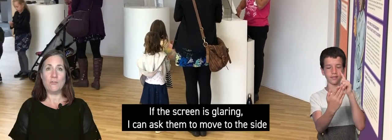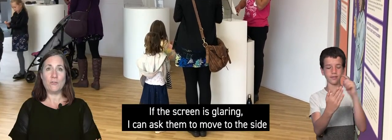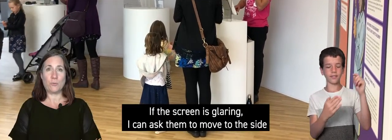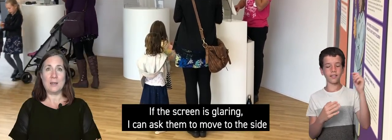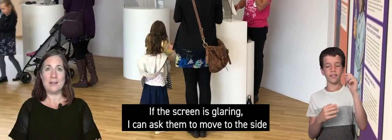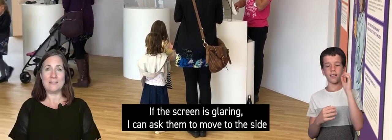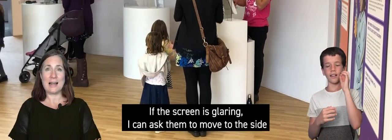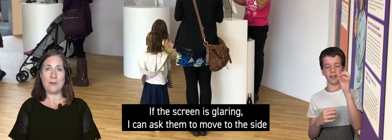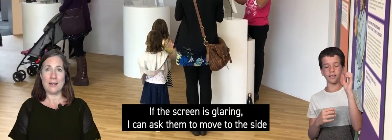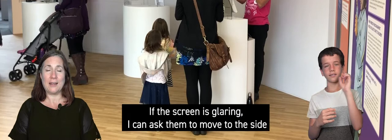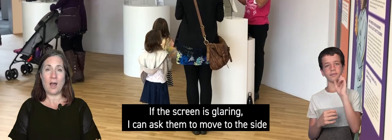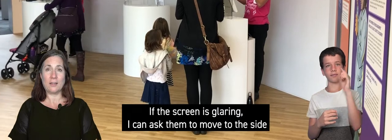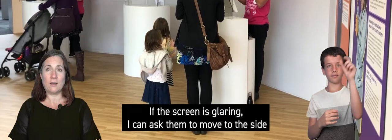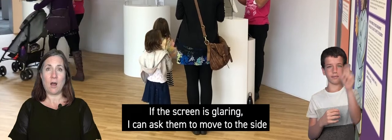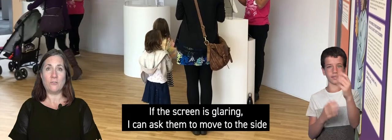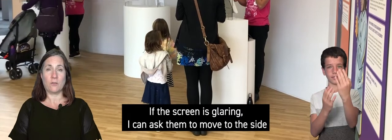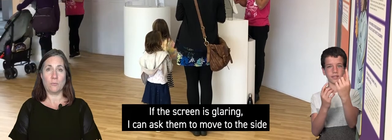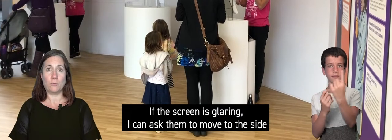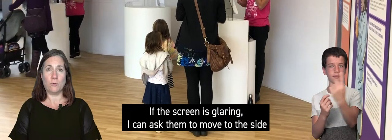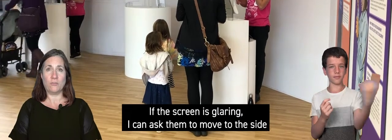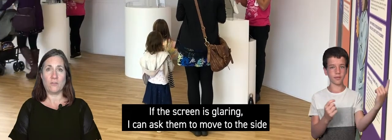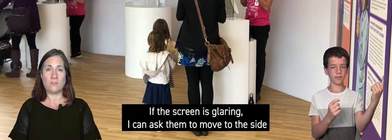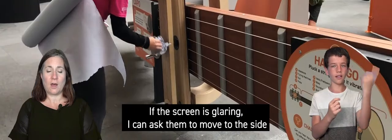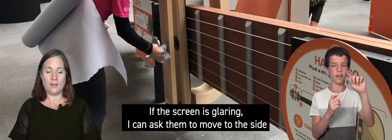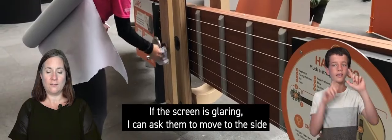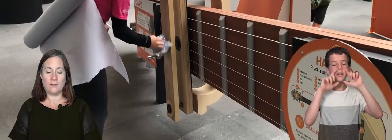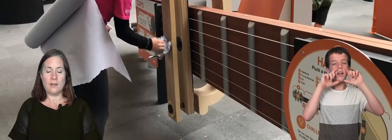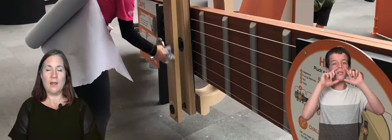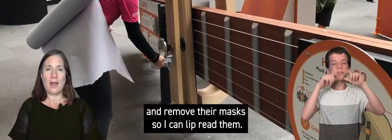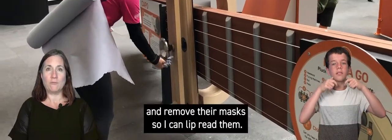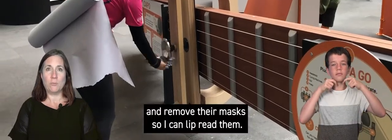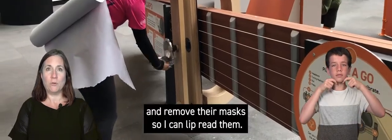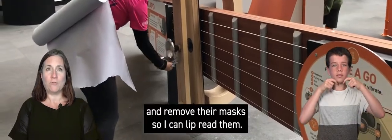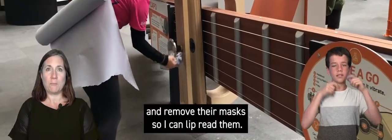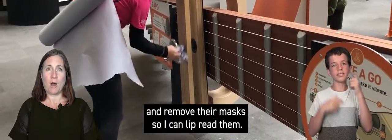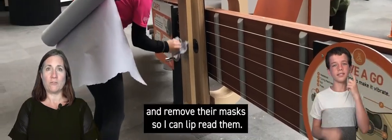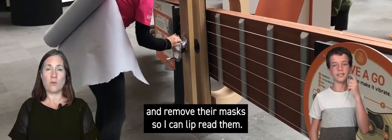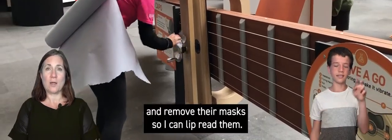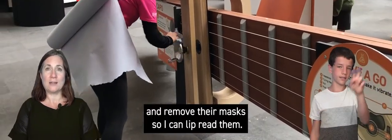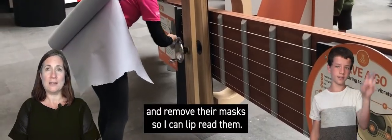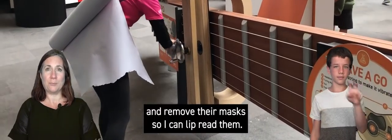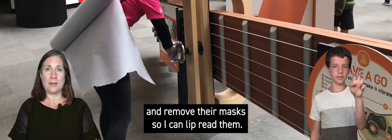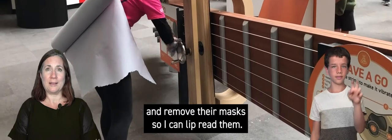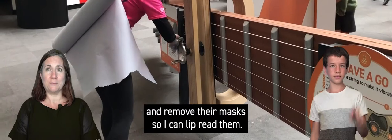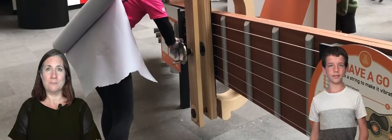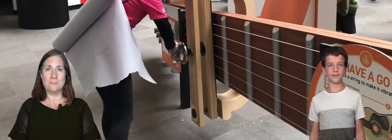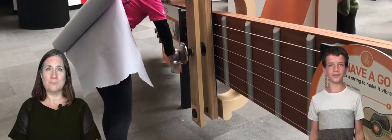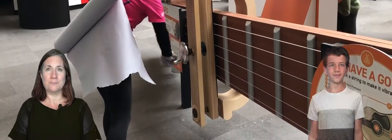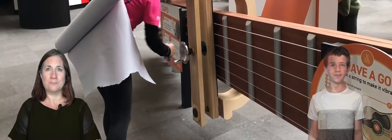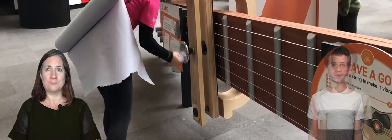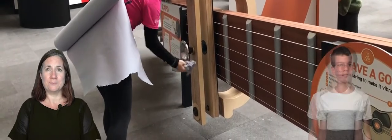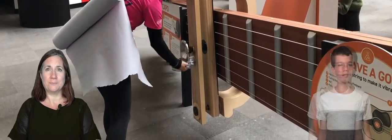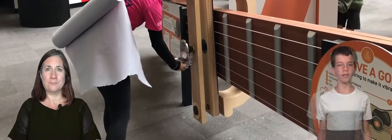If the screen is glaring I can ask them to move to the side and remove their masks so I can lip-read them.